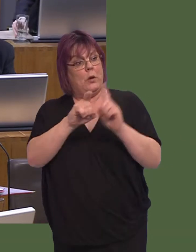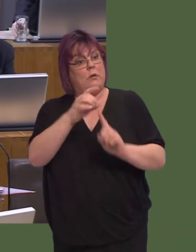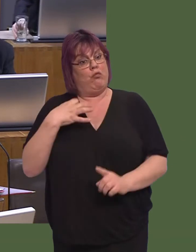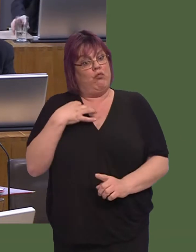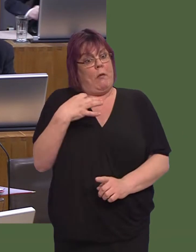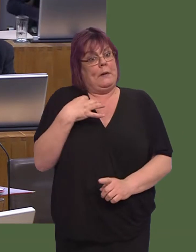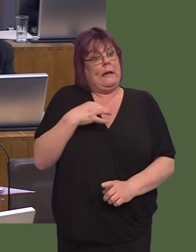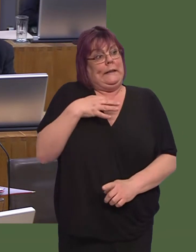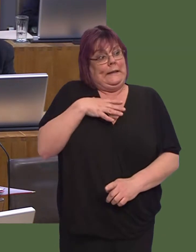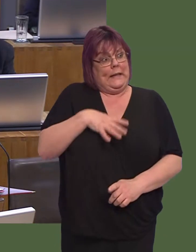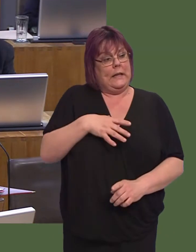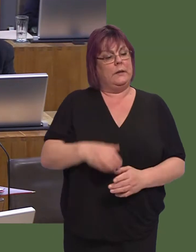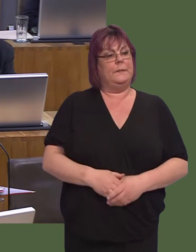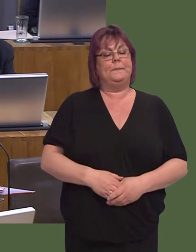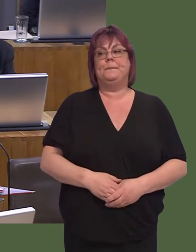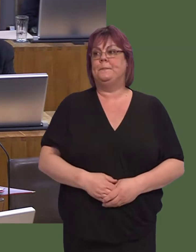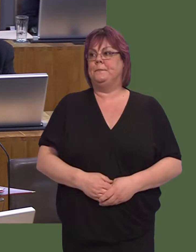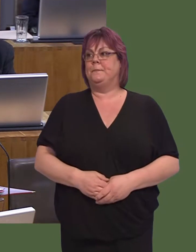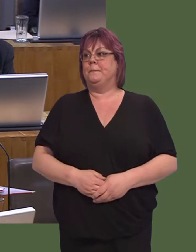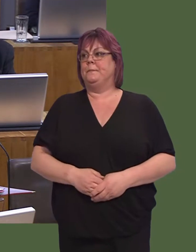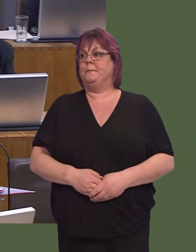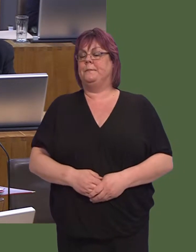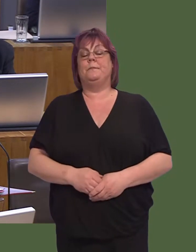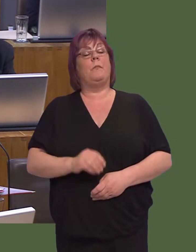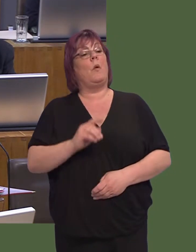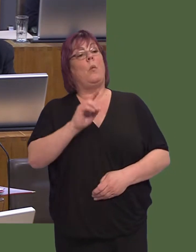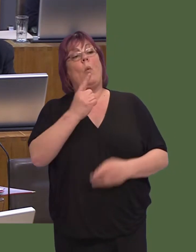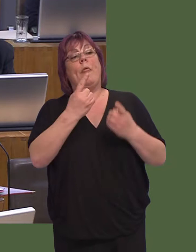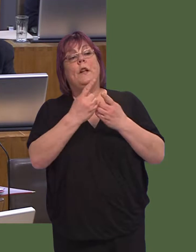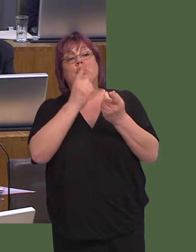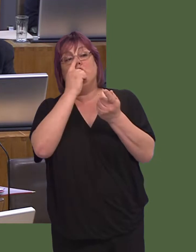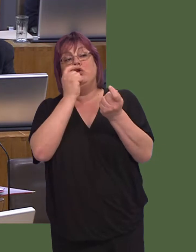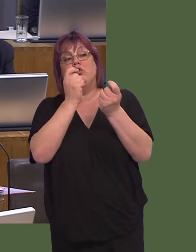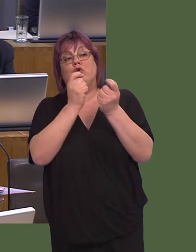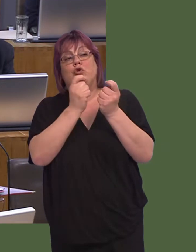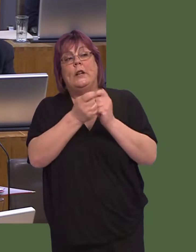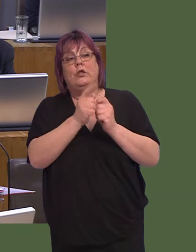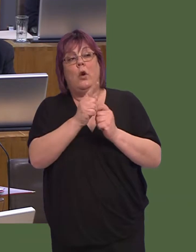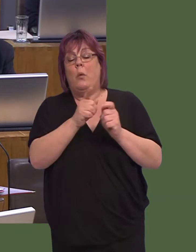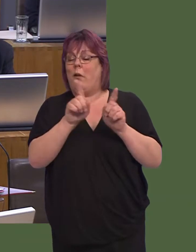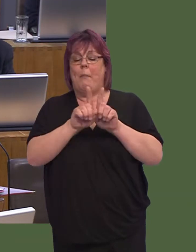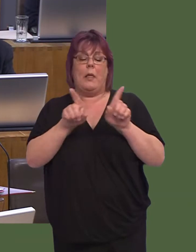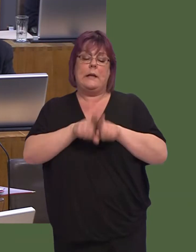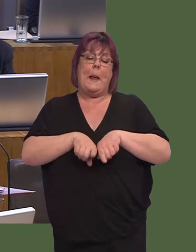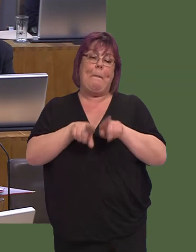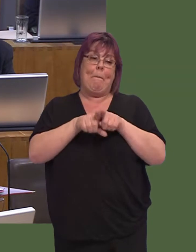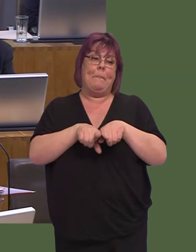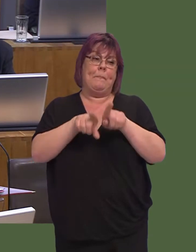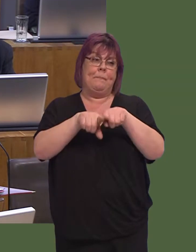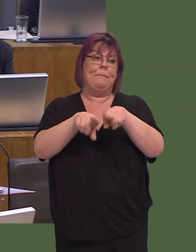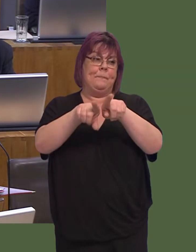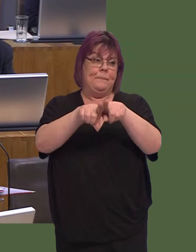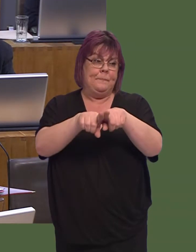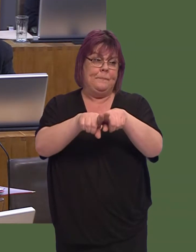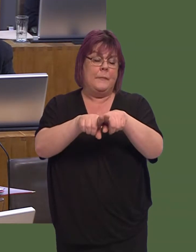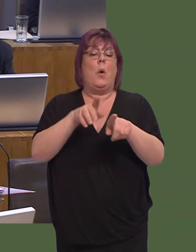their communities. But may I say one thing that hasn't changed is that the status quo cannot continue, and